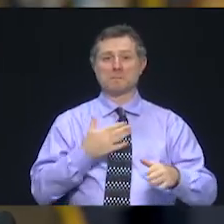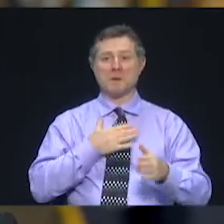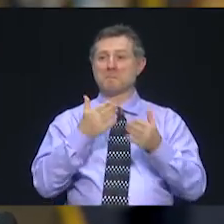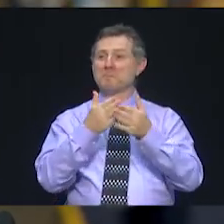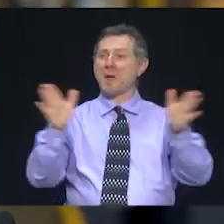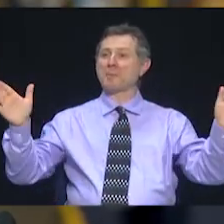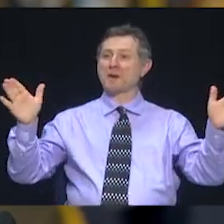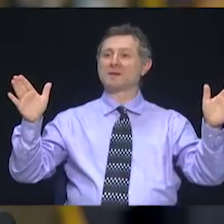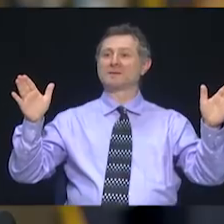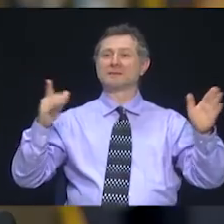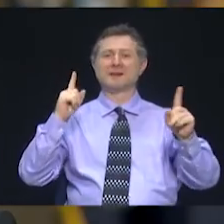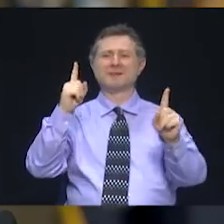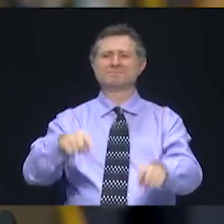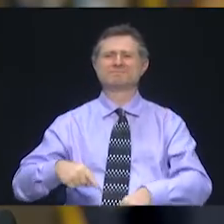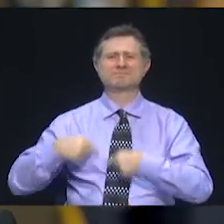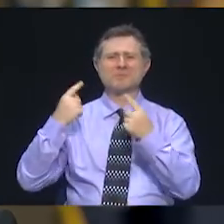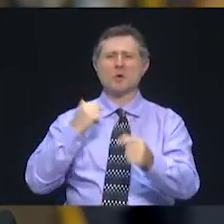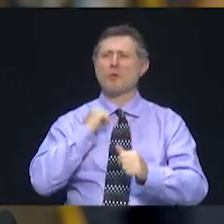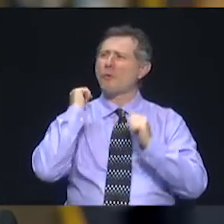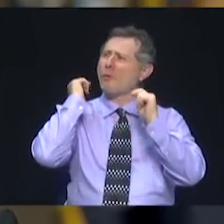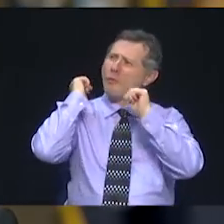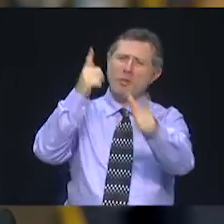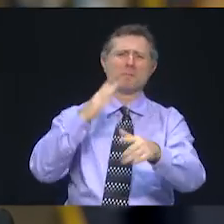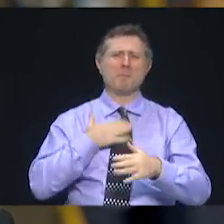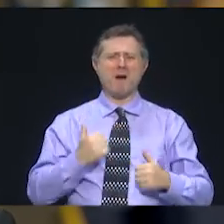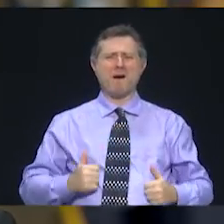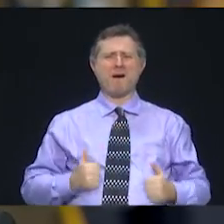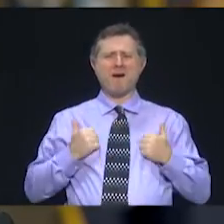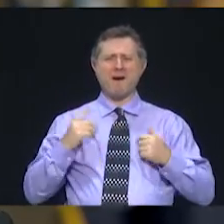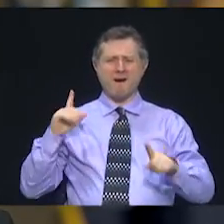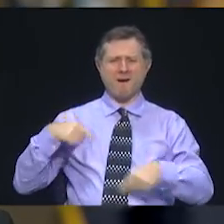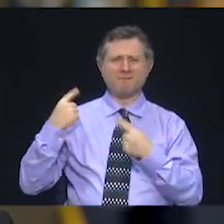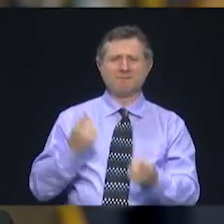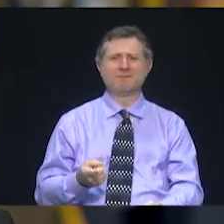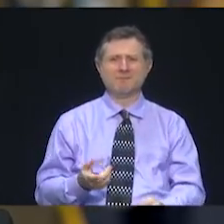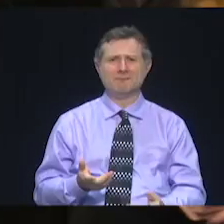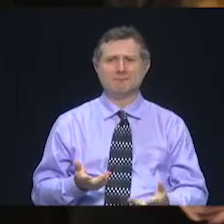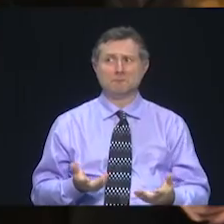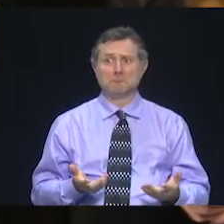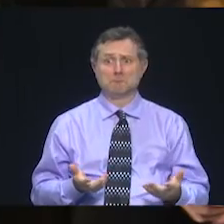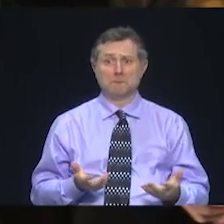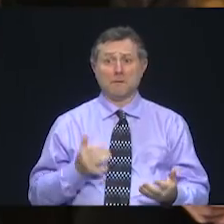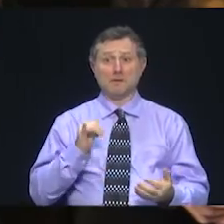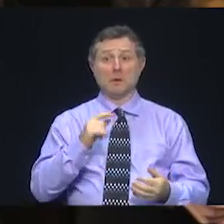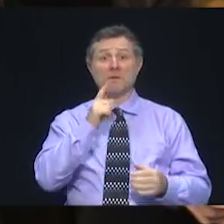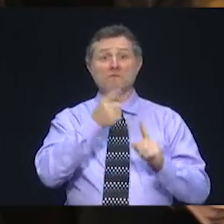my life. I actually learned it from my mother